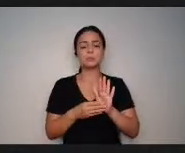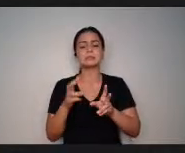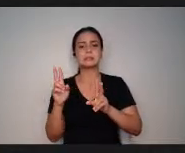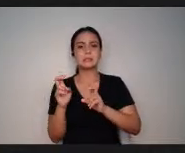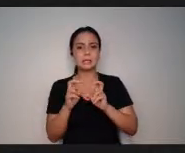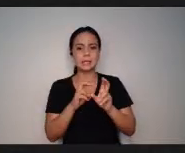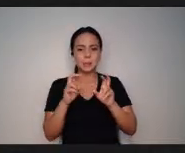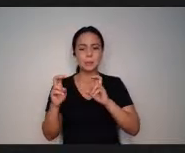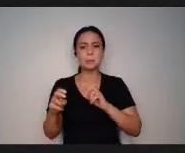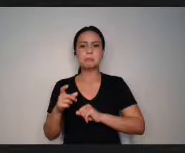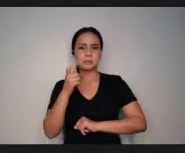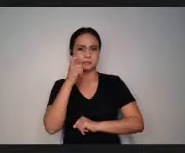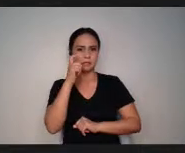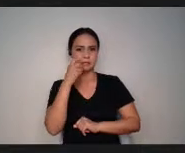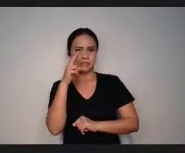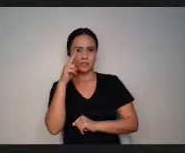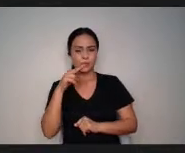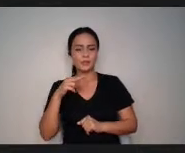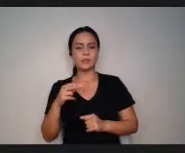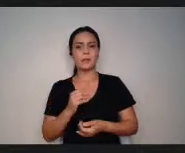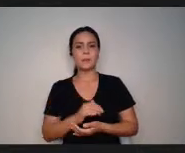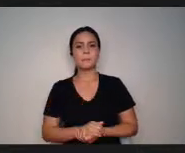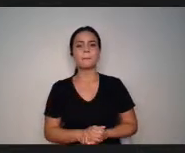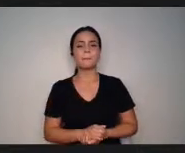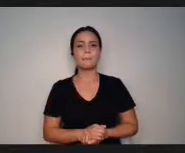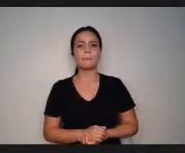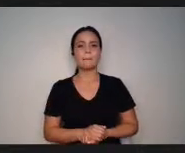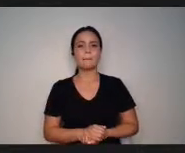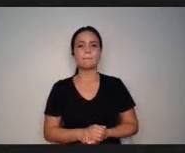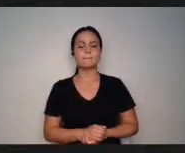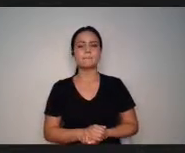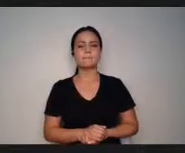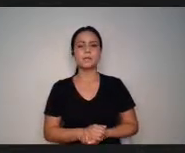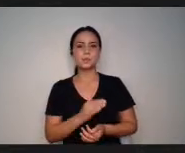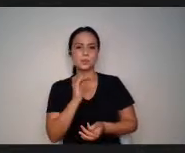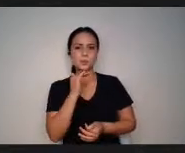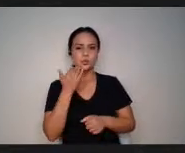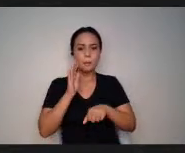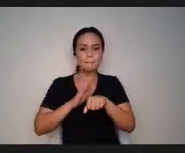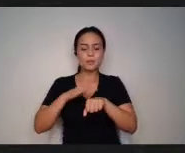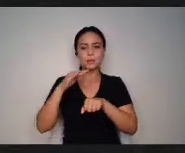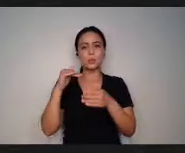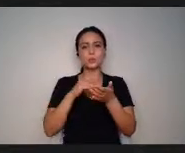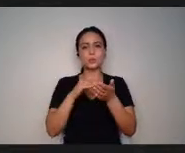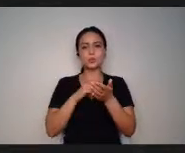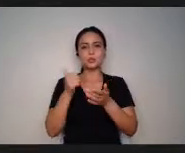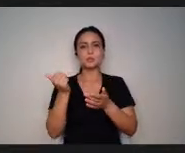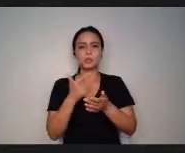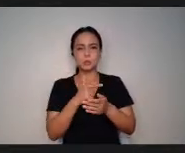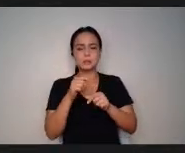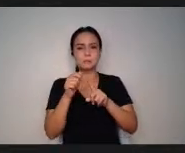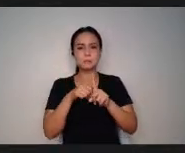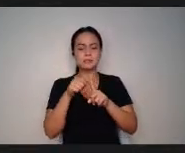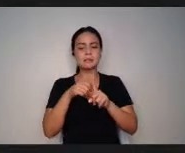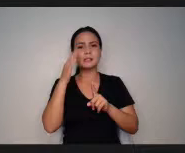has increased over the last 12 months, whether this trend continues because of the pandemic.